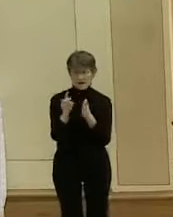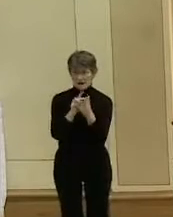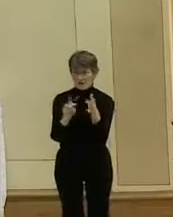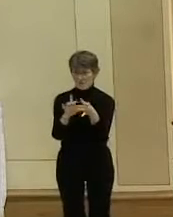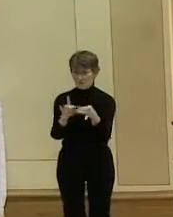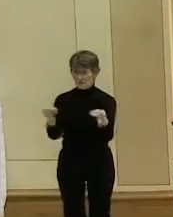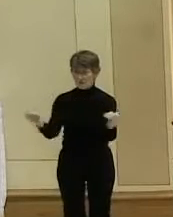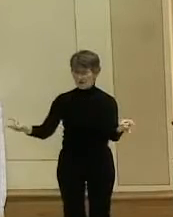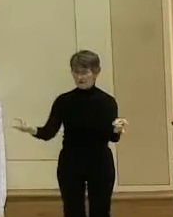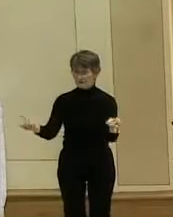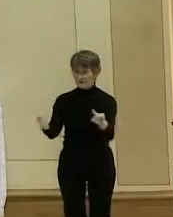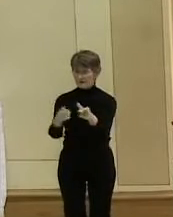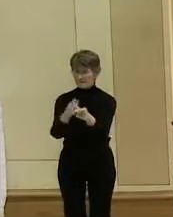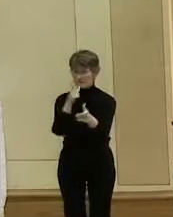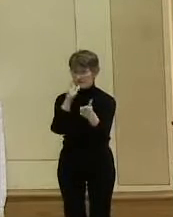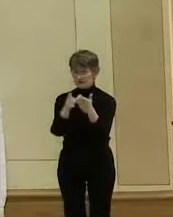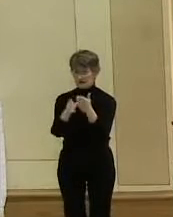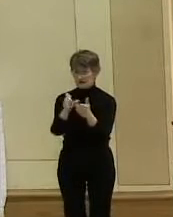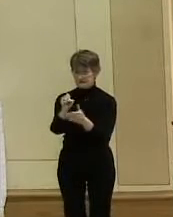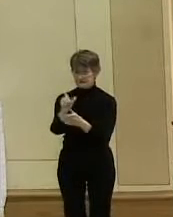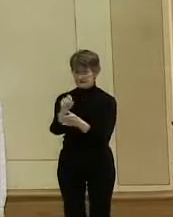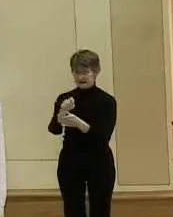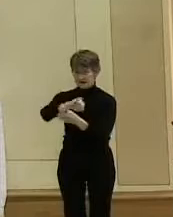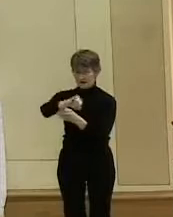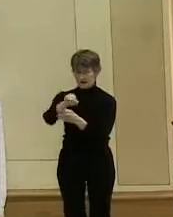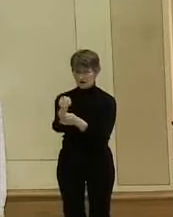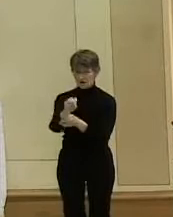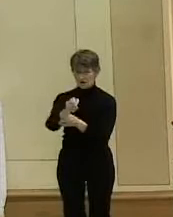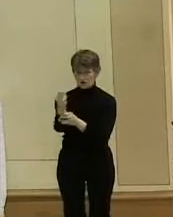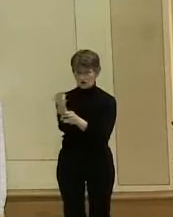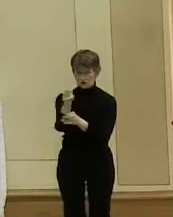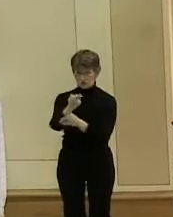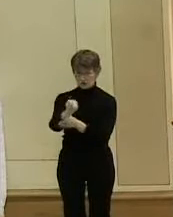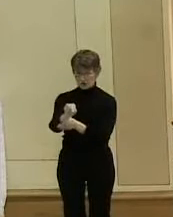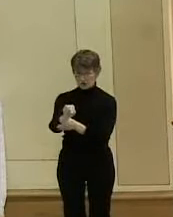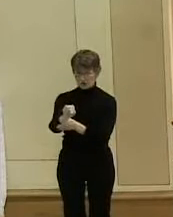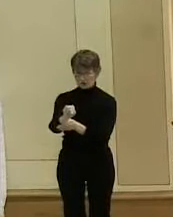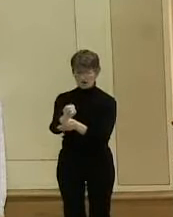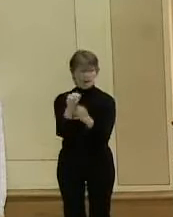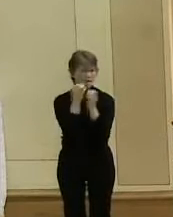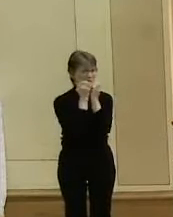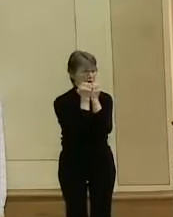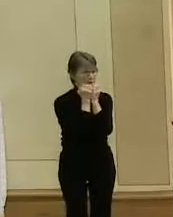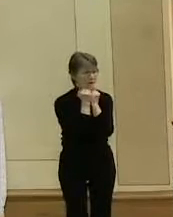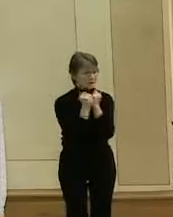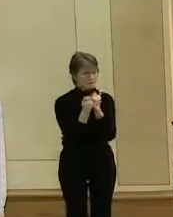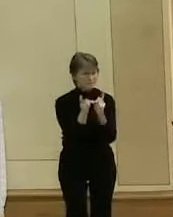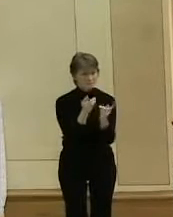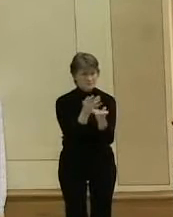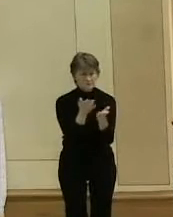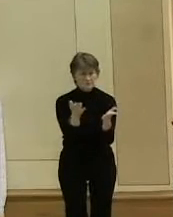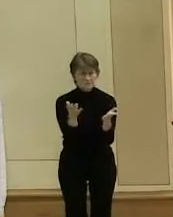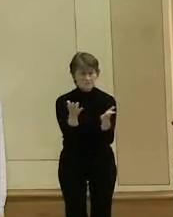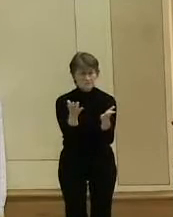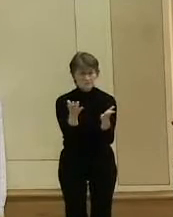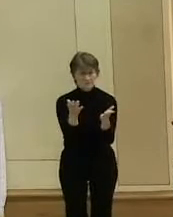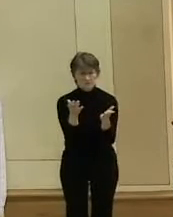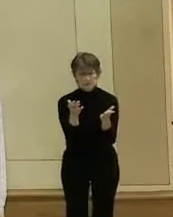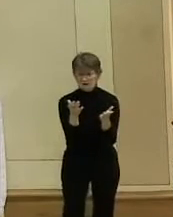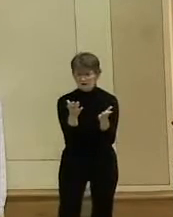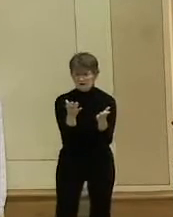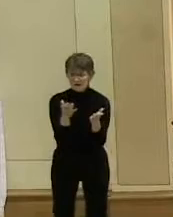A reading from the first letter of St. John. Beloved, see what love the Father